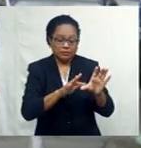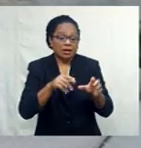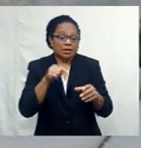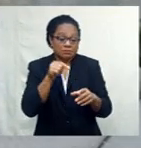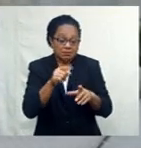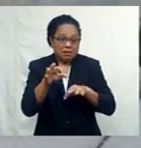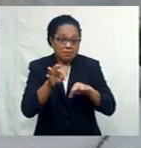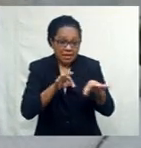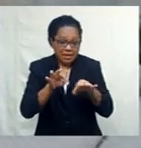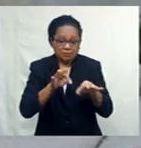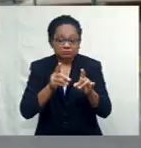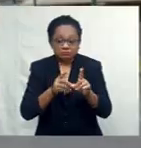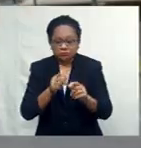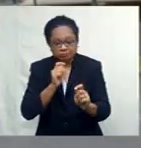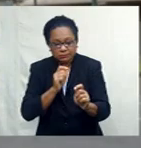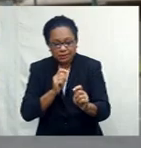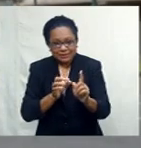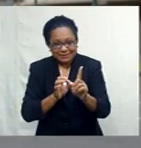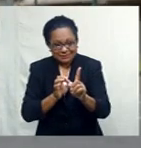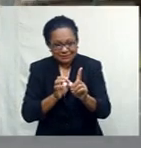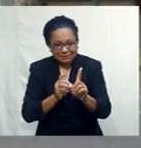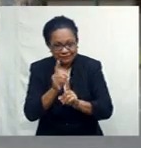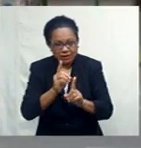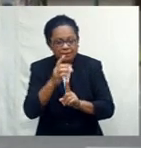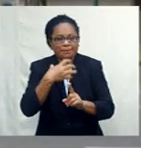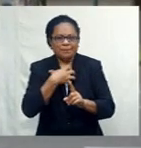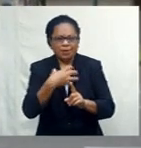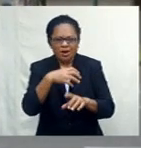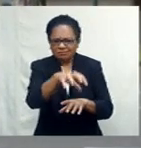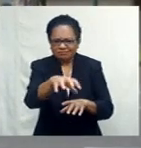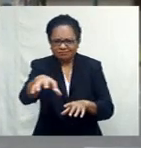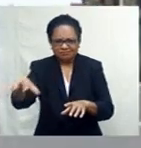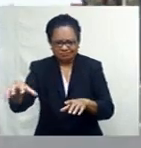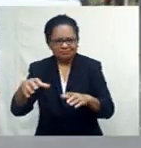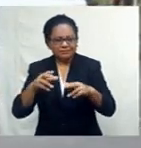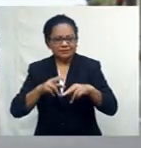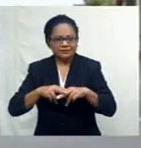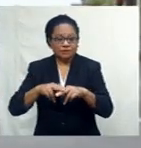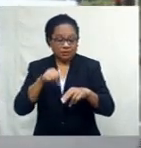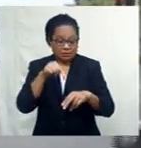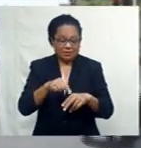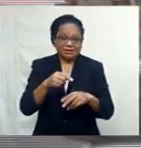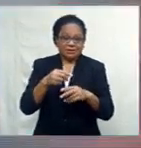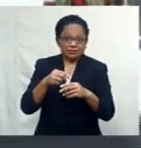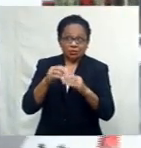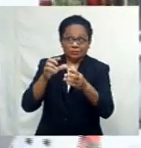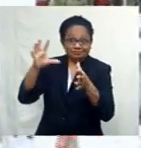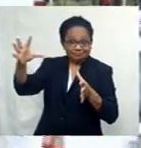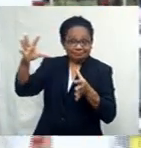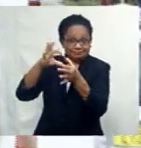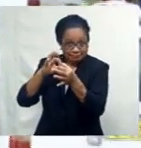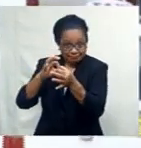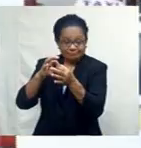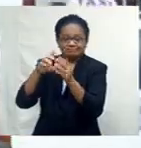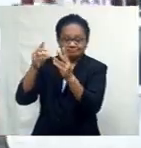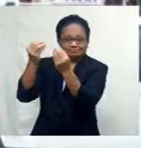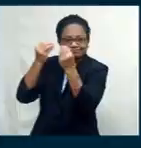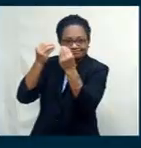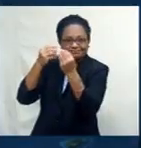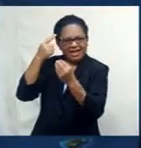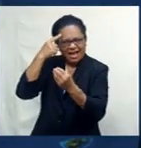She adds this relationship will assist the municipal council in understanding how things are done in Australia and aid us by exchanging